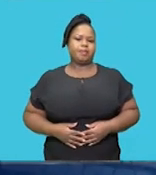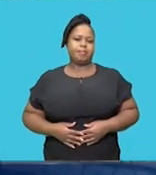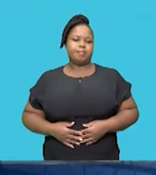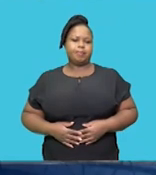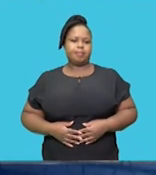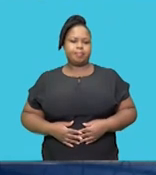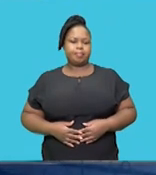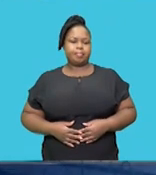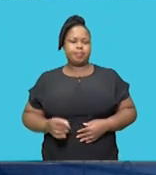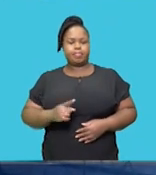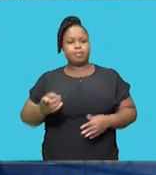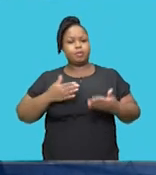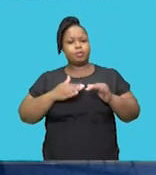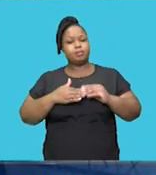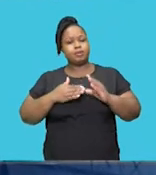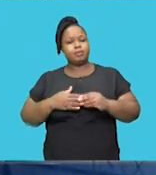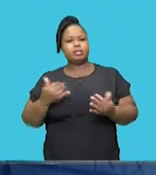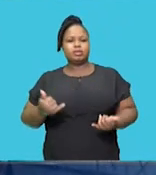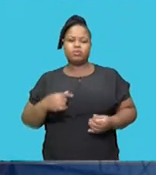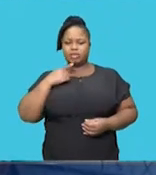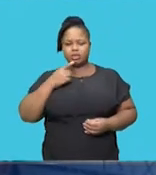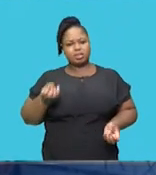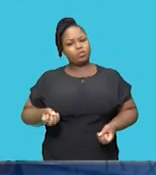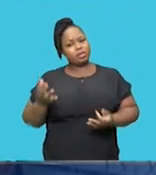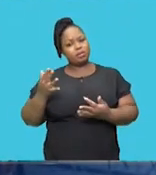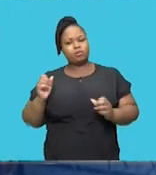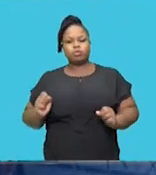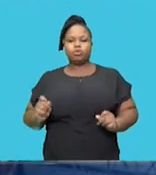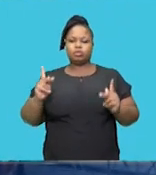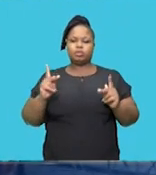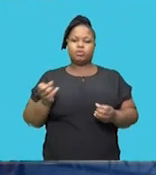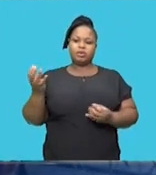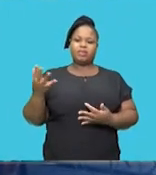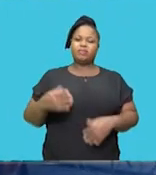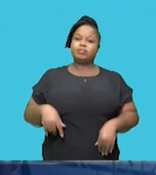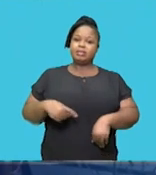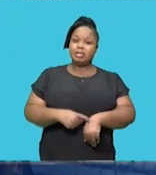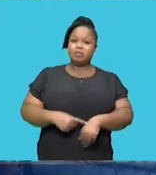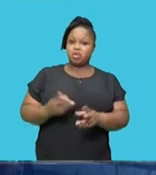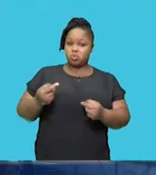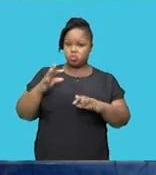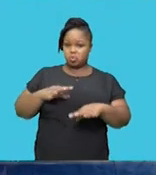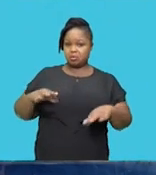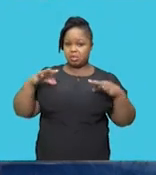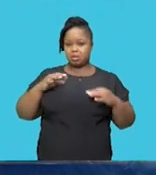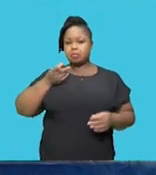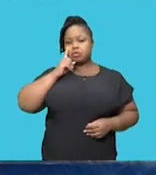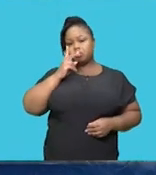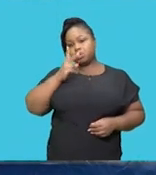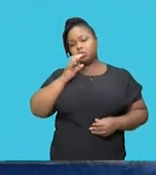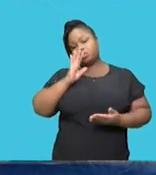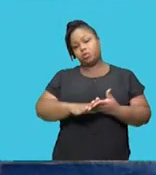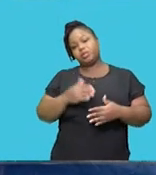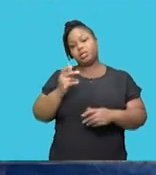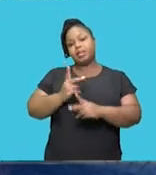pressure. Abahlali bazinikele ukumnika ithuba usodolophu omtsha ukubona ukuba uza kusigcina kusini na